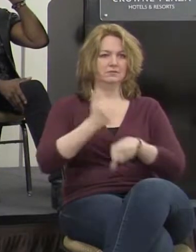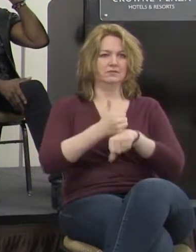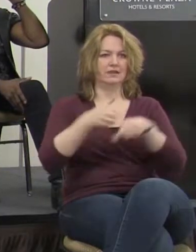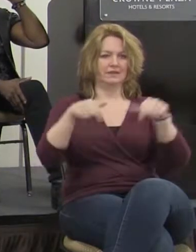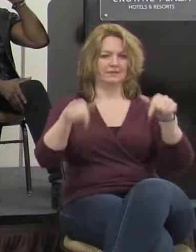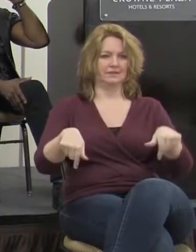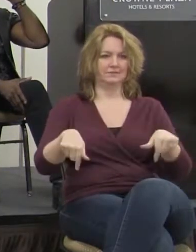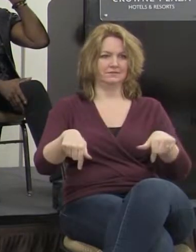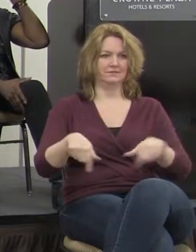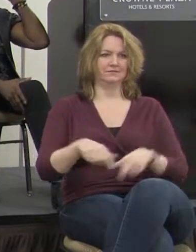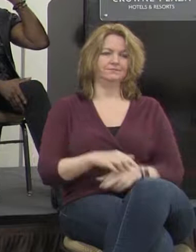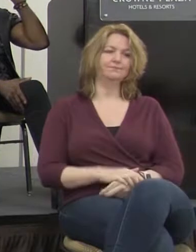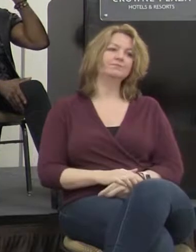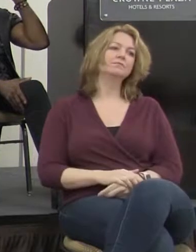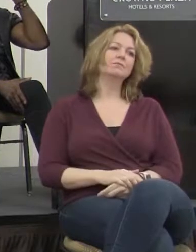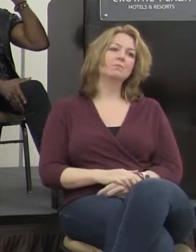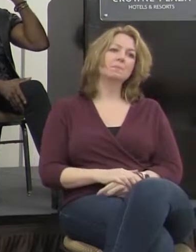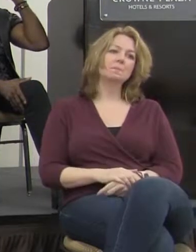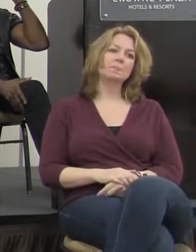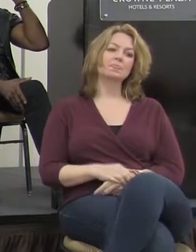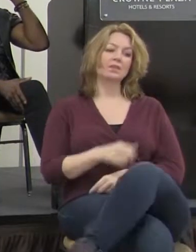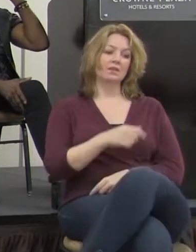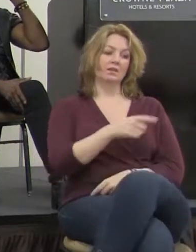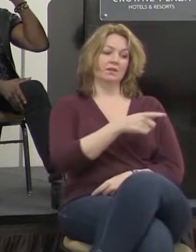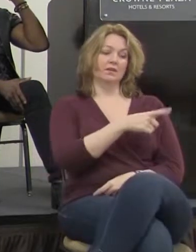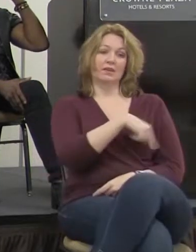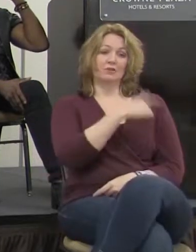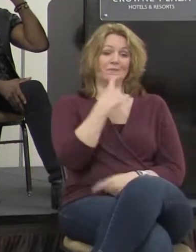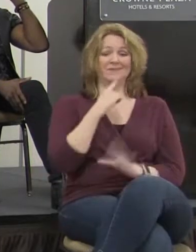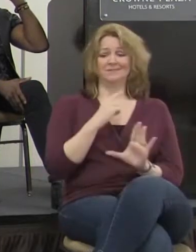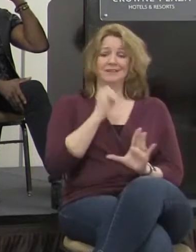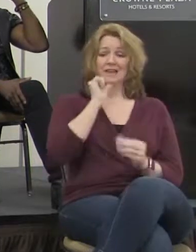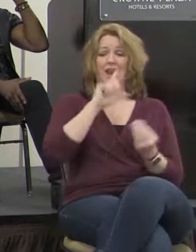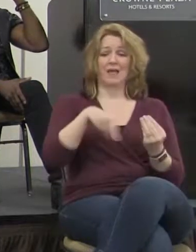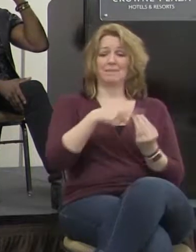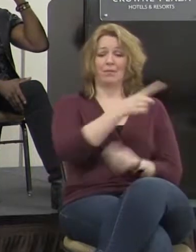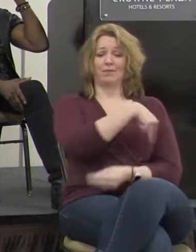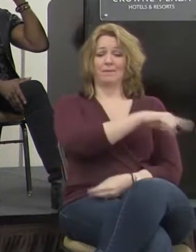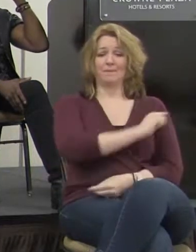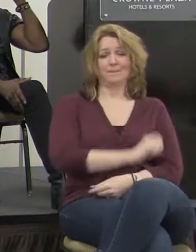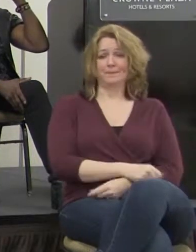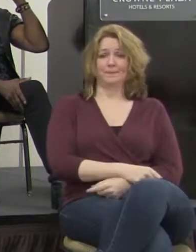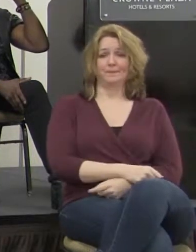together. They said, this is not about them.